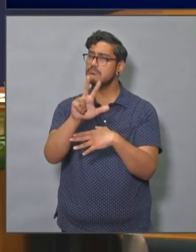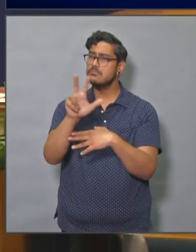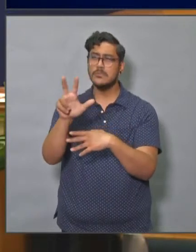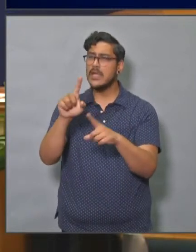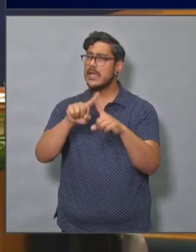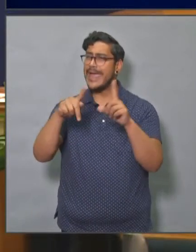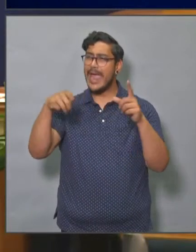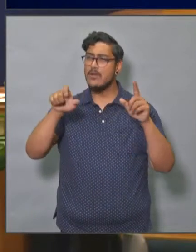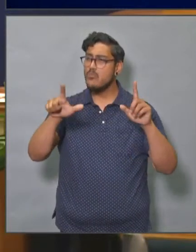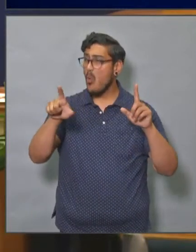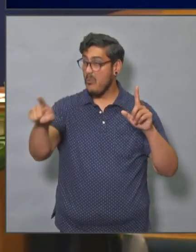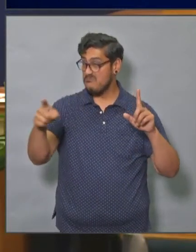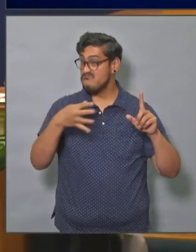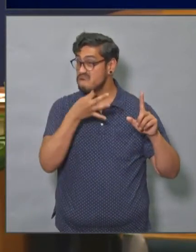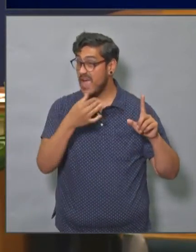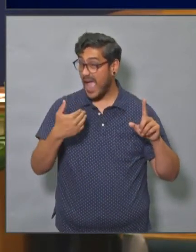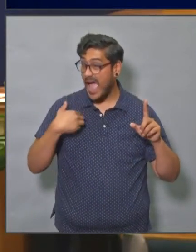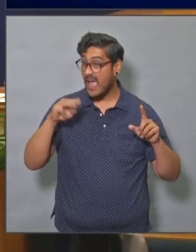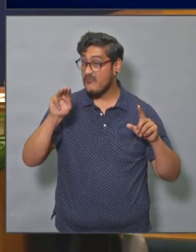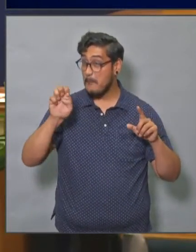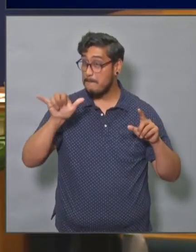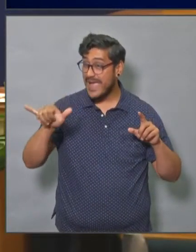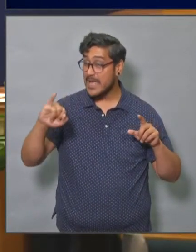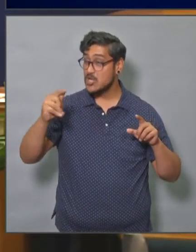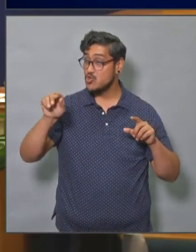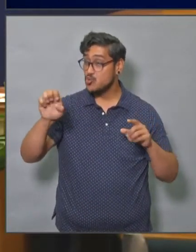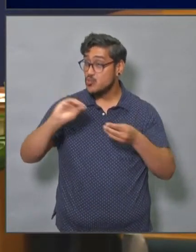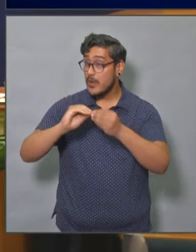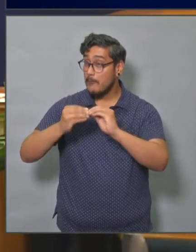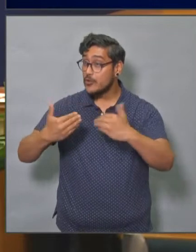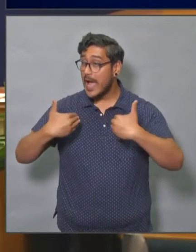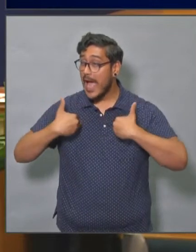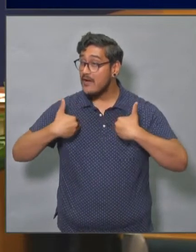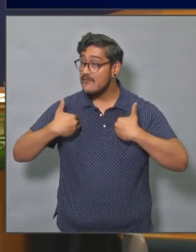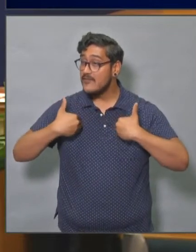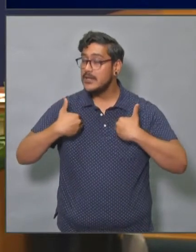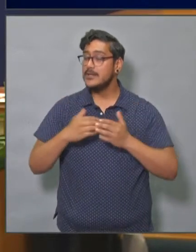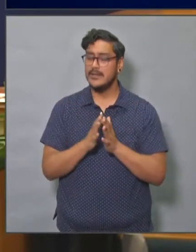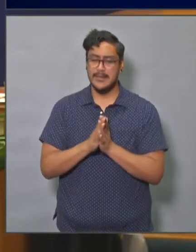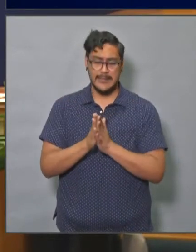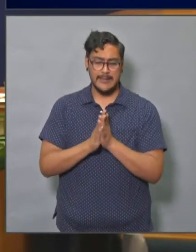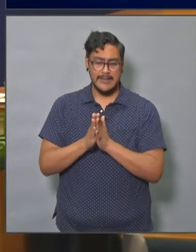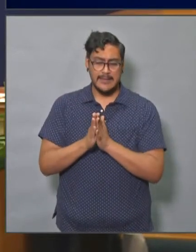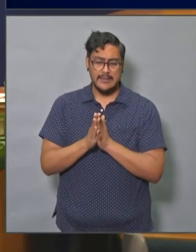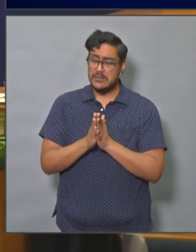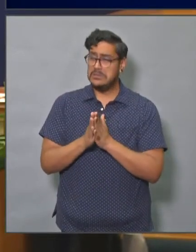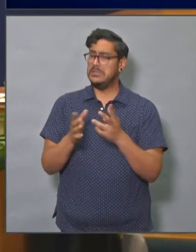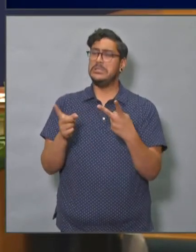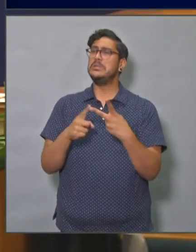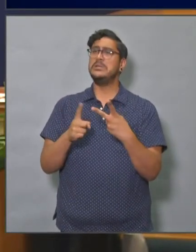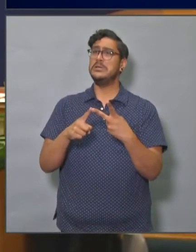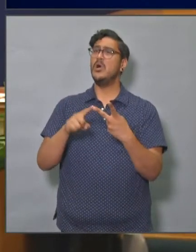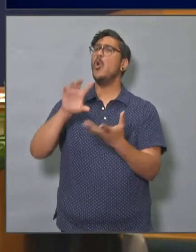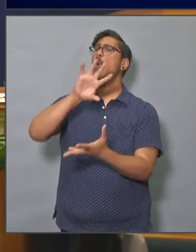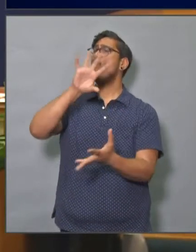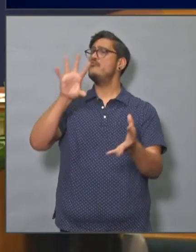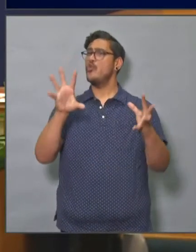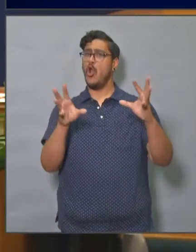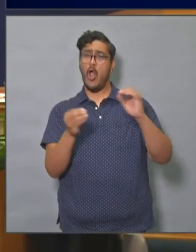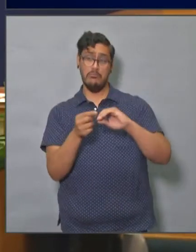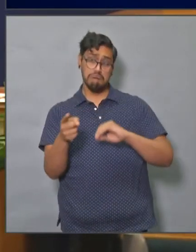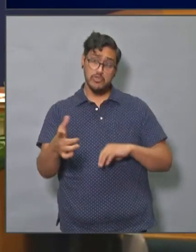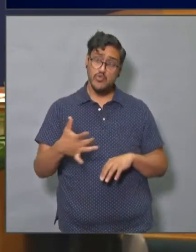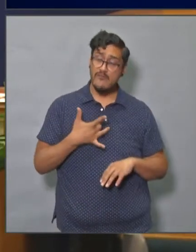if you had May and June. And then overall, are we getting better, worse, staying the